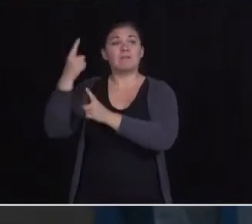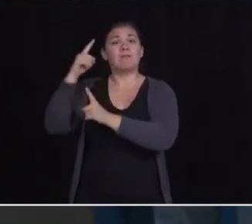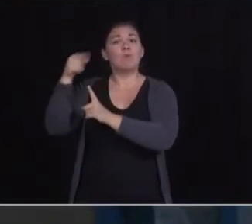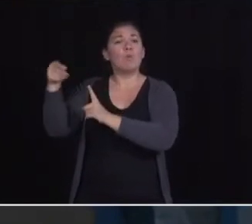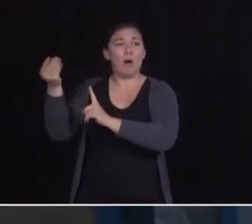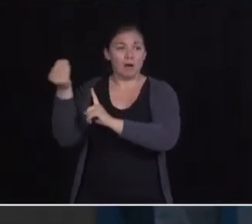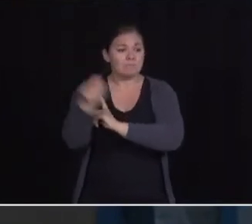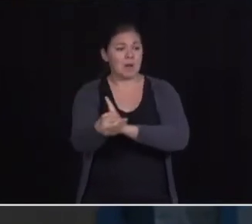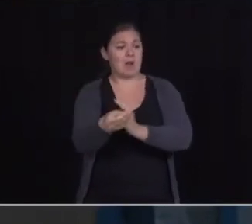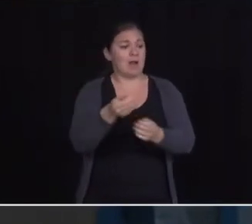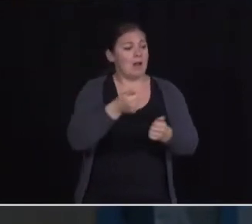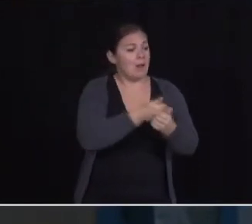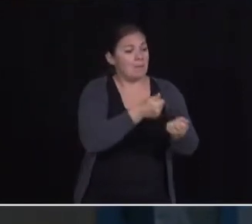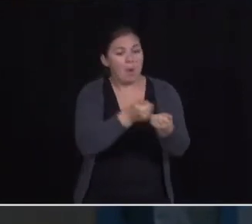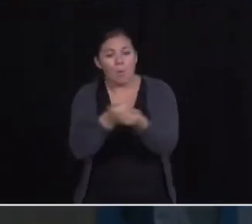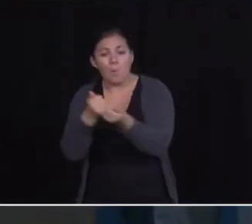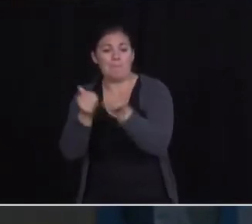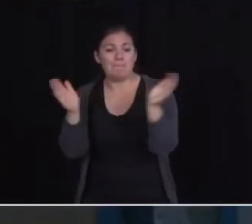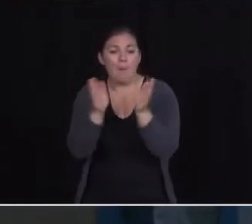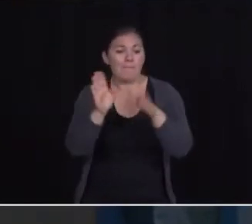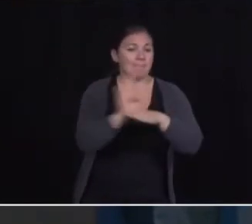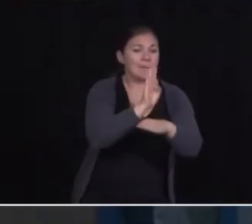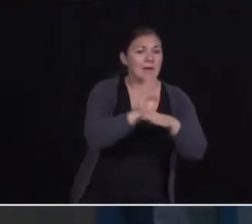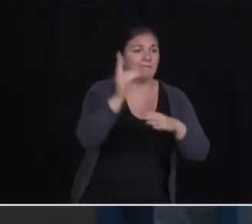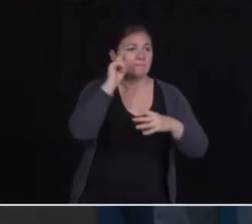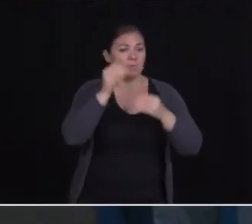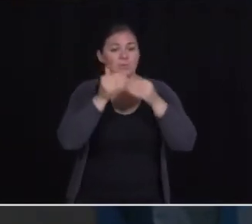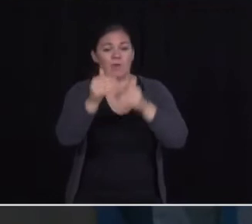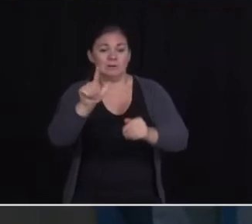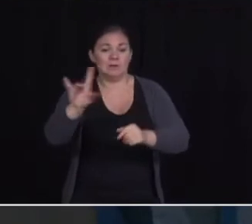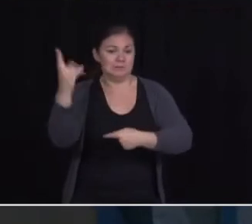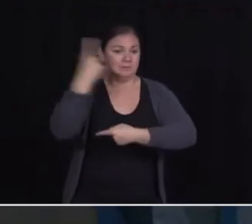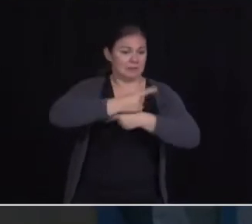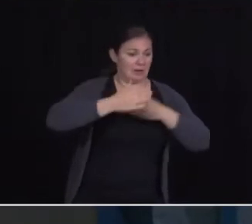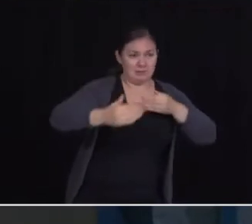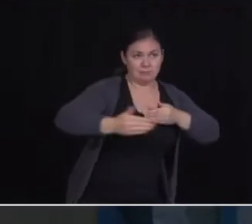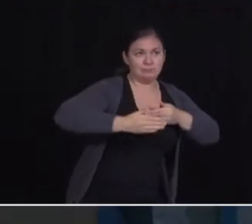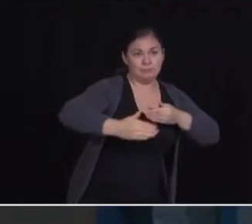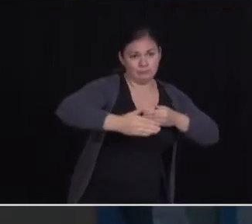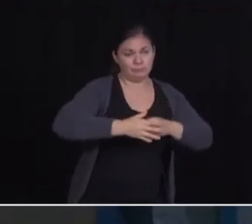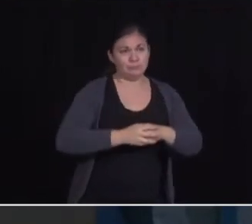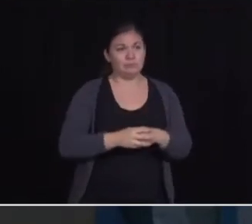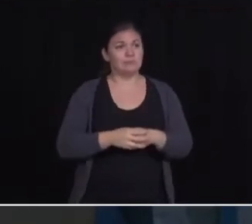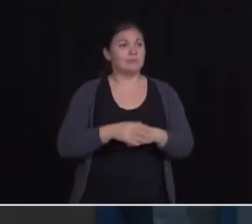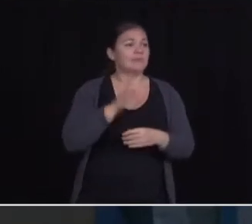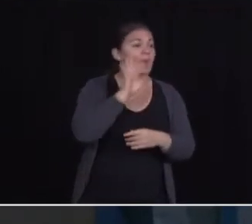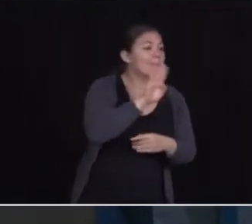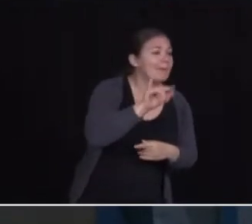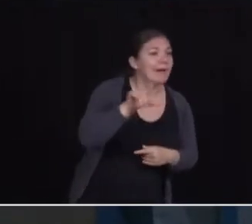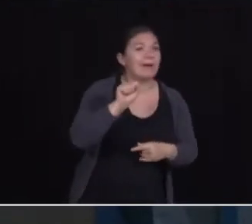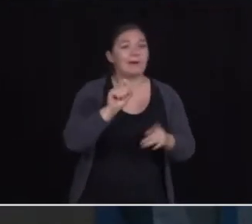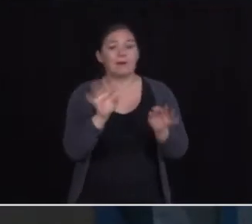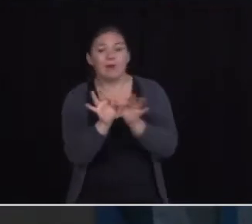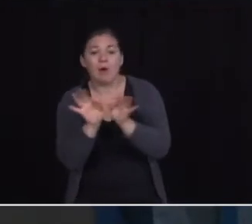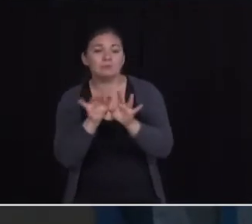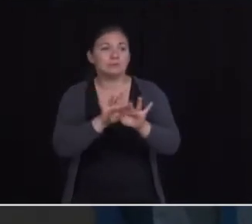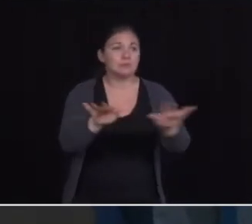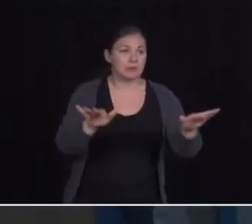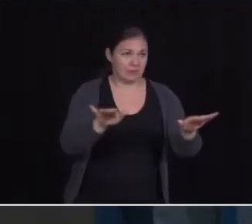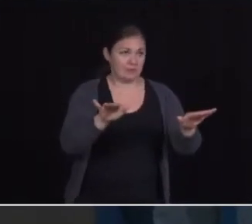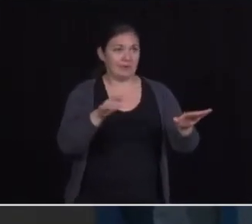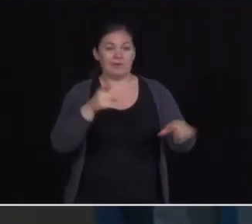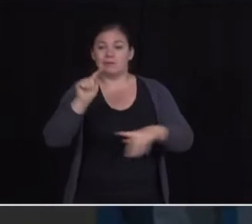cost during the next 28 days. This will include waiving provincial and municipal property tax bills,